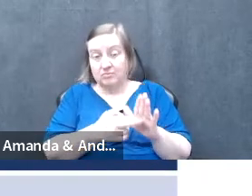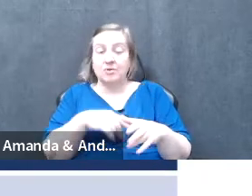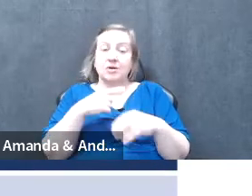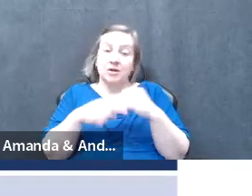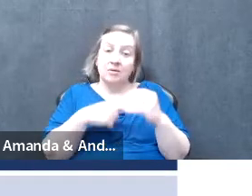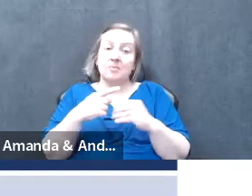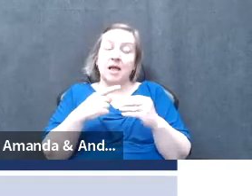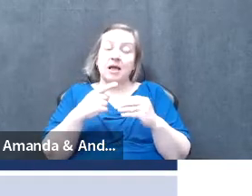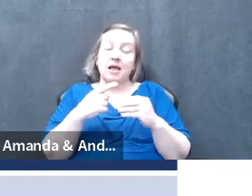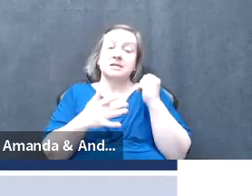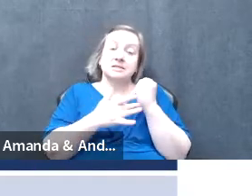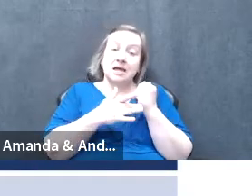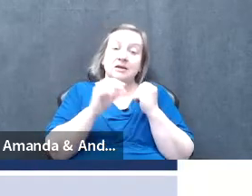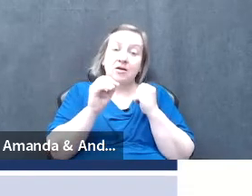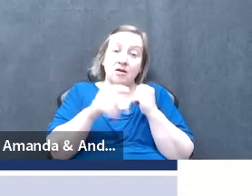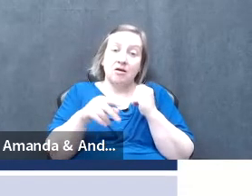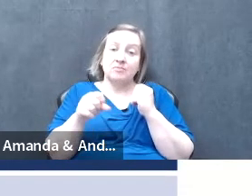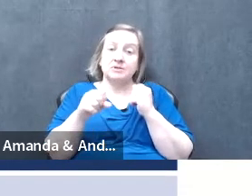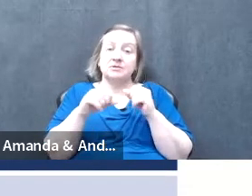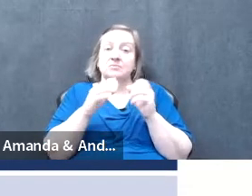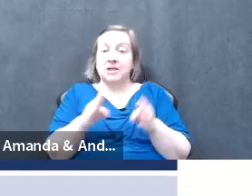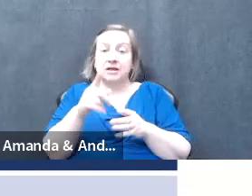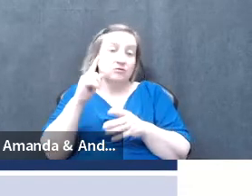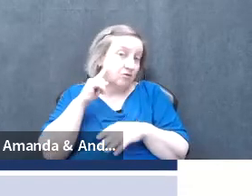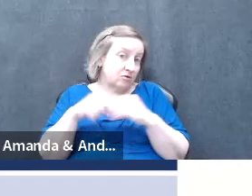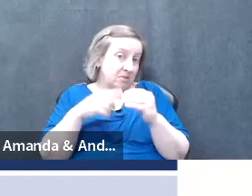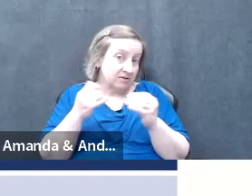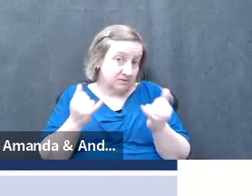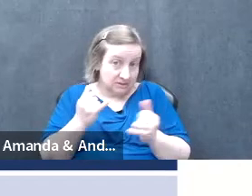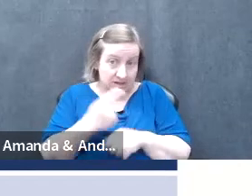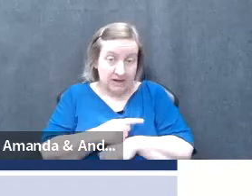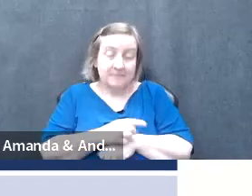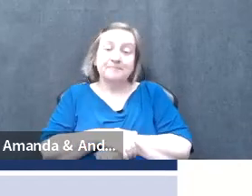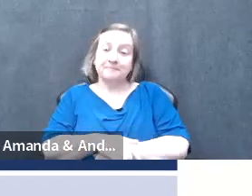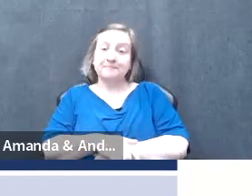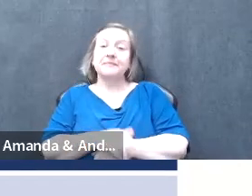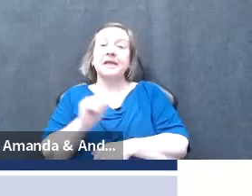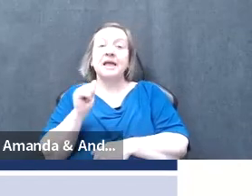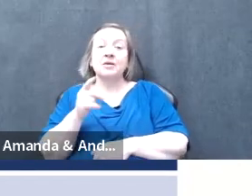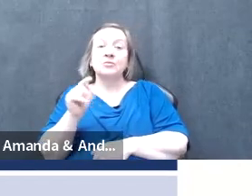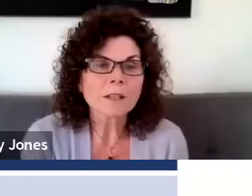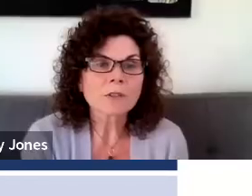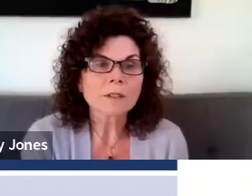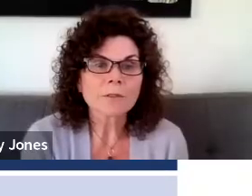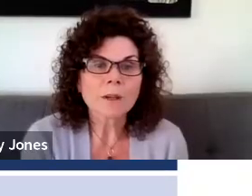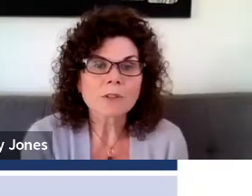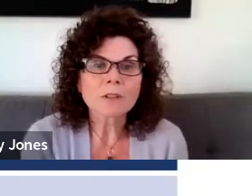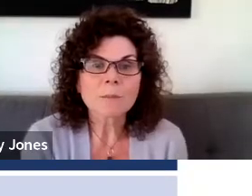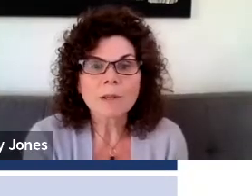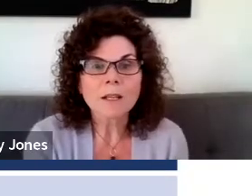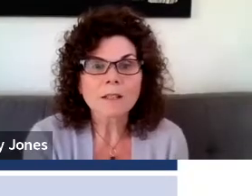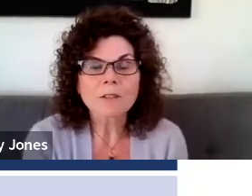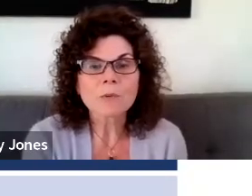the tech ops plan that you heard a little bit about today, or quite a bit about today. On April 20th, the Confidential